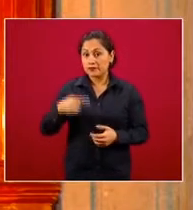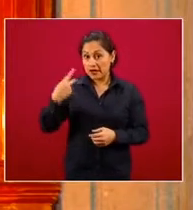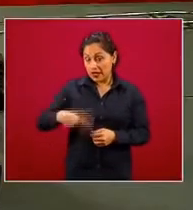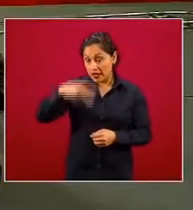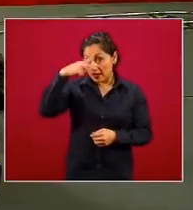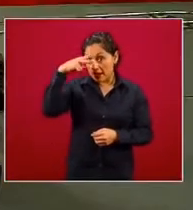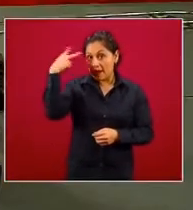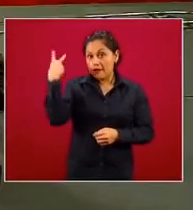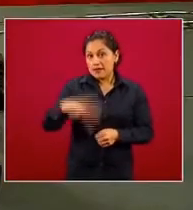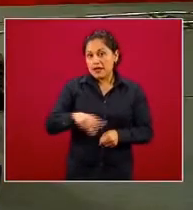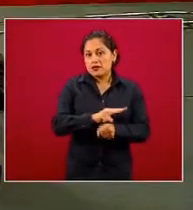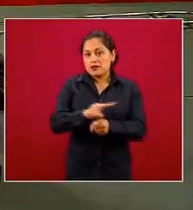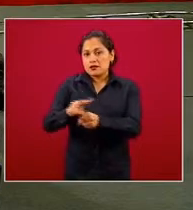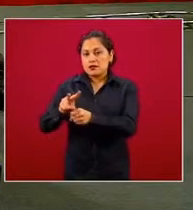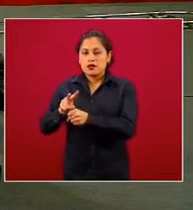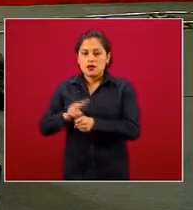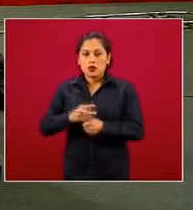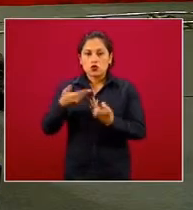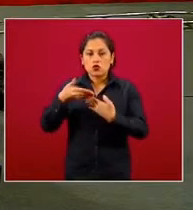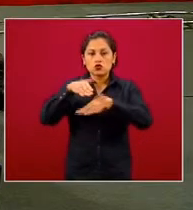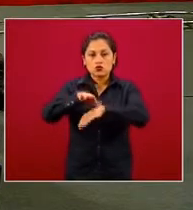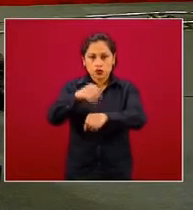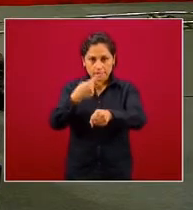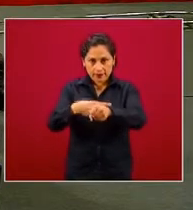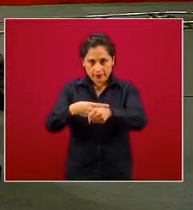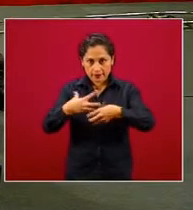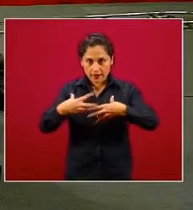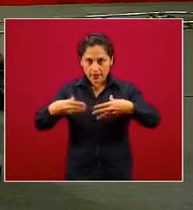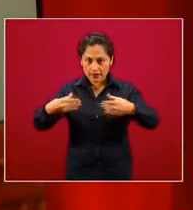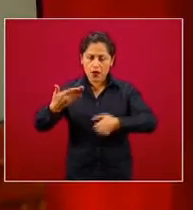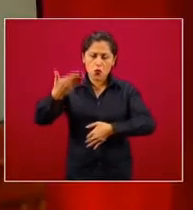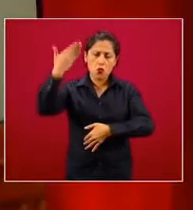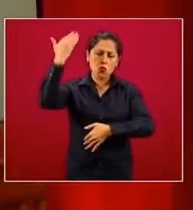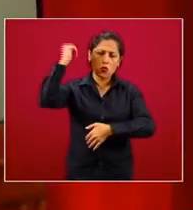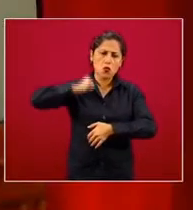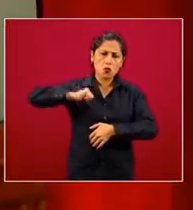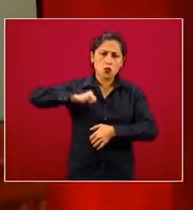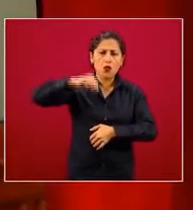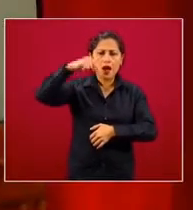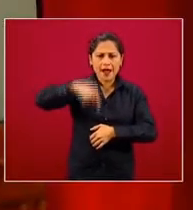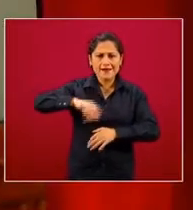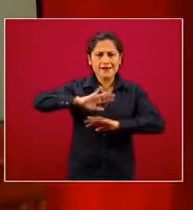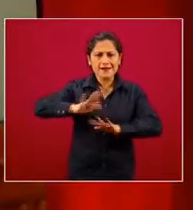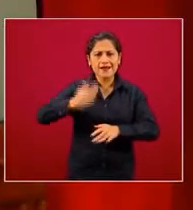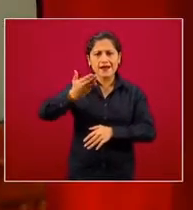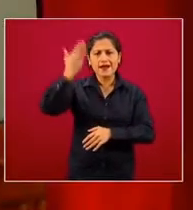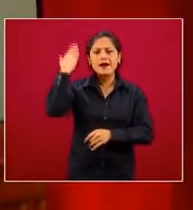old national system for this. They come from